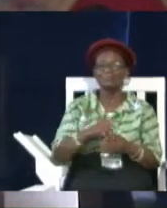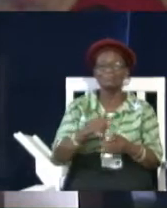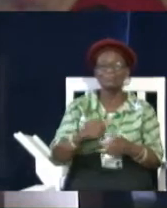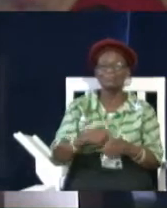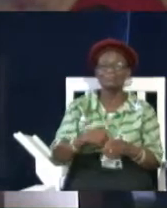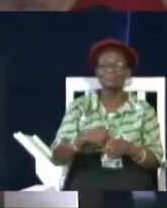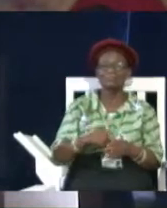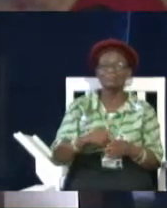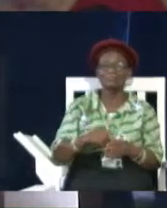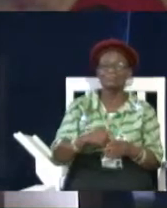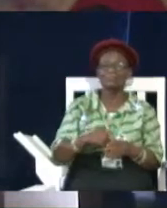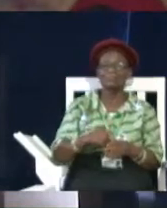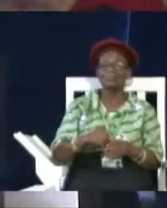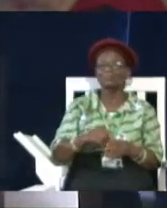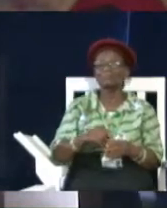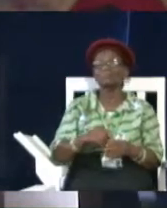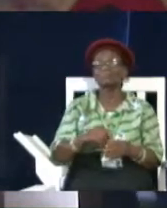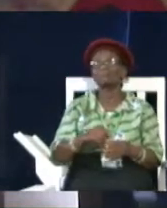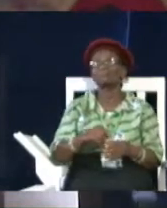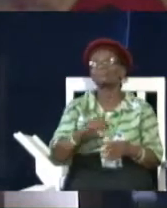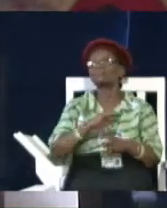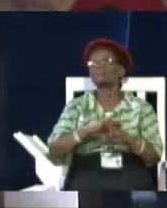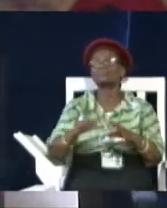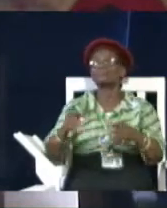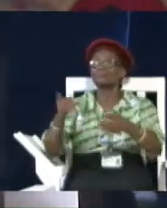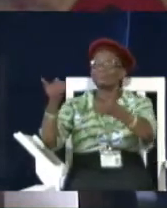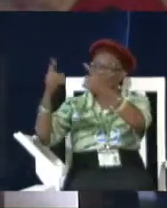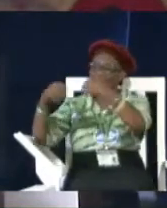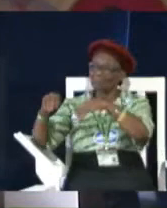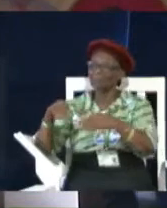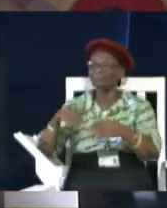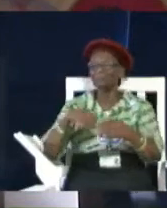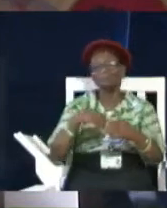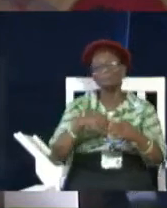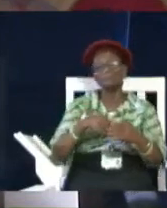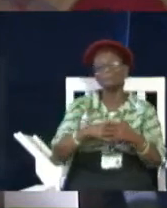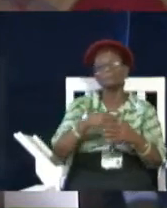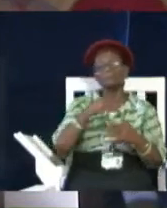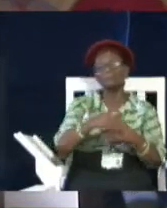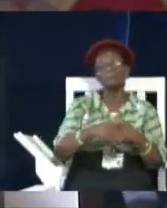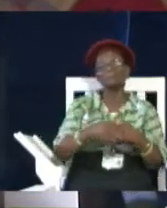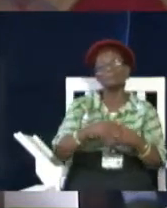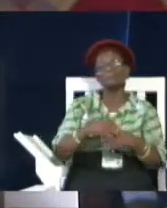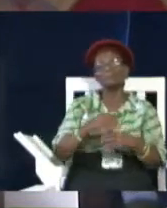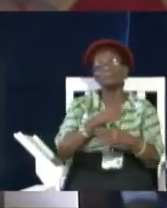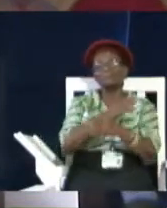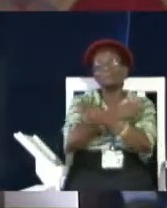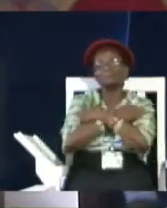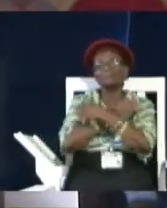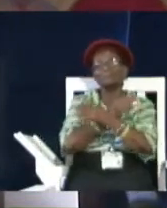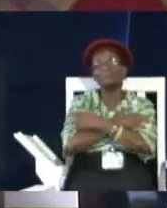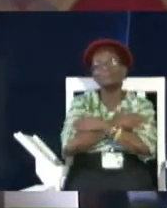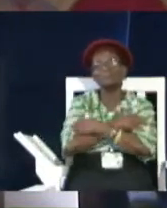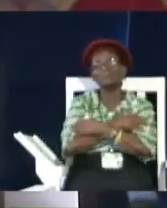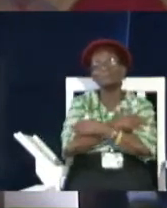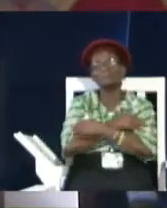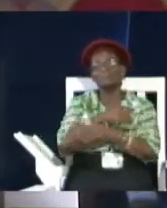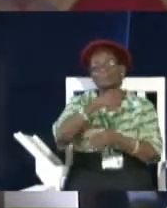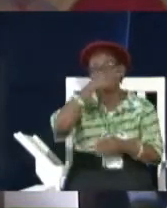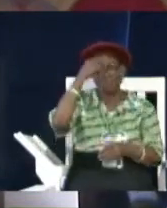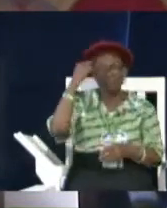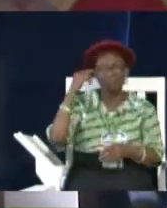Sunday. Why? Because those who could not come in this Sunday will then be able to come